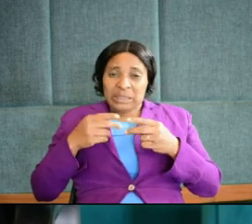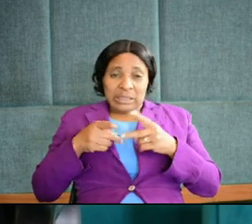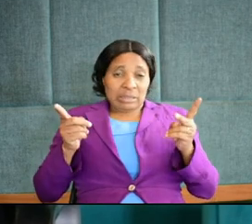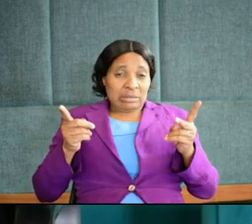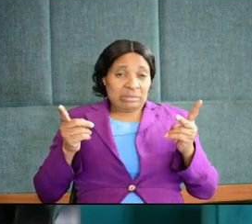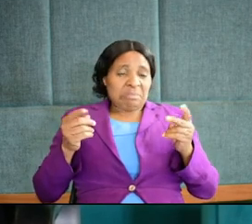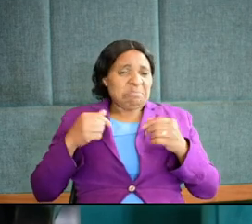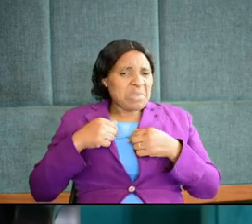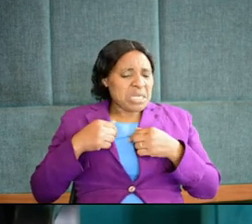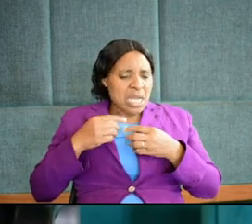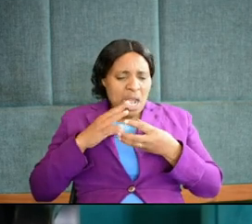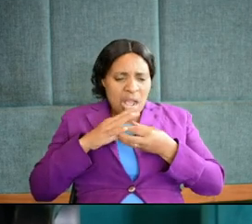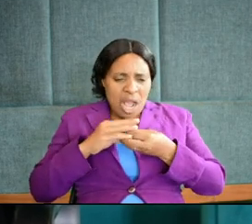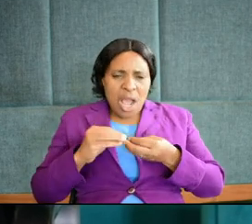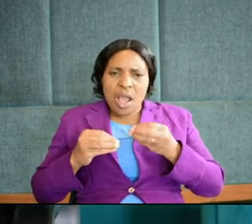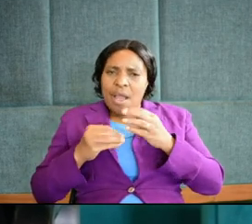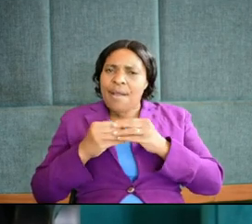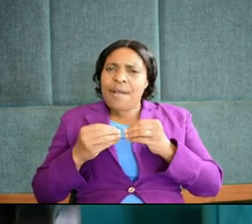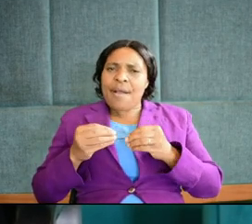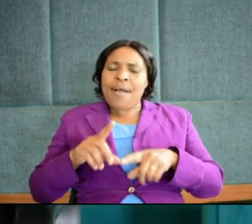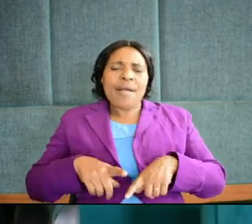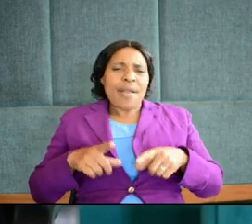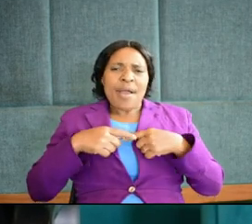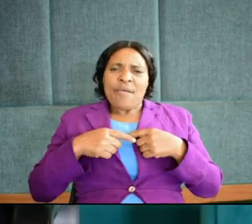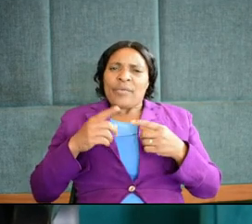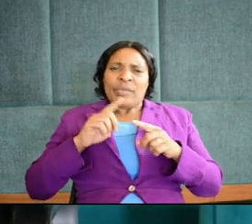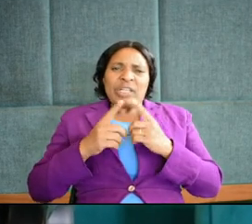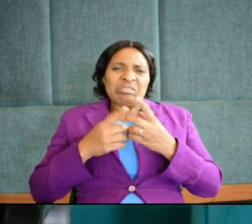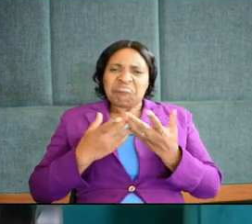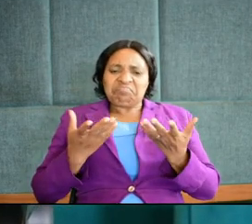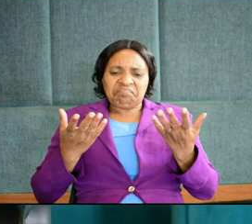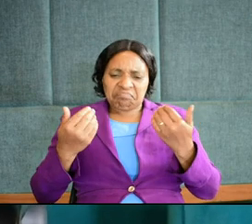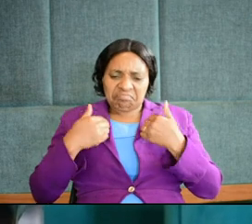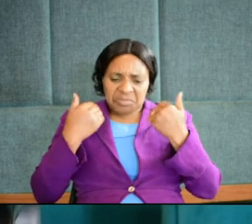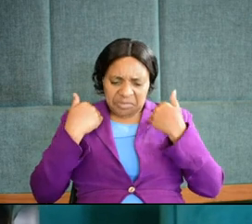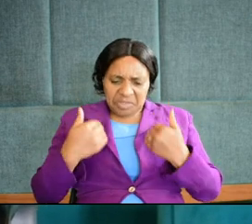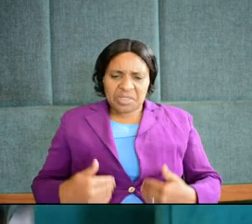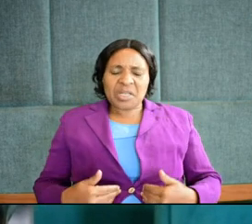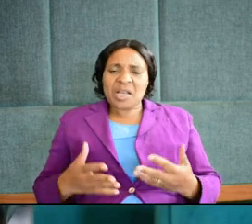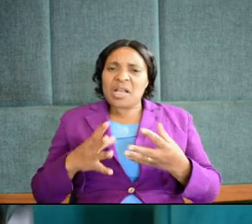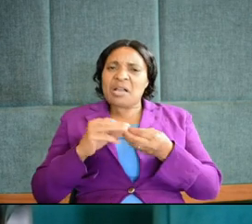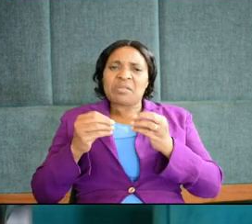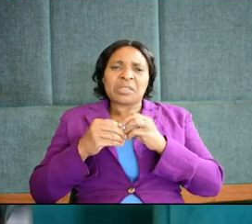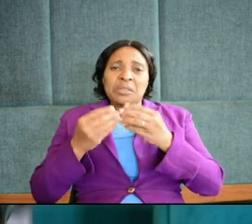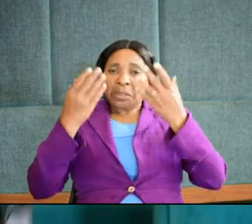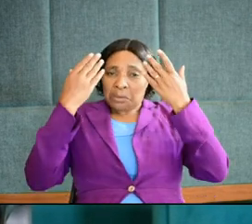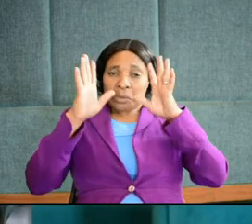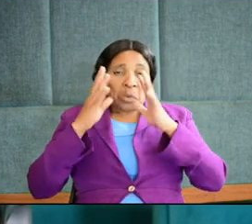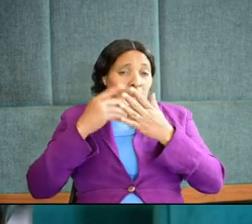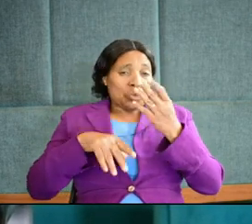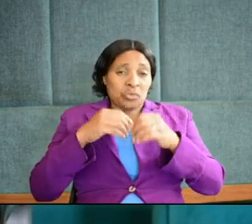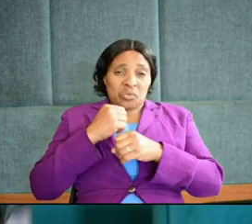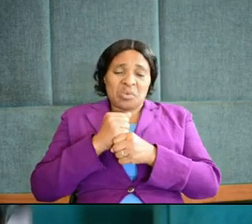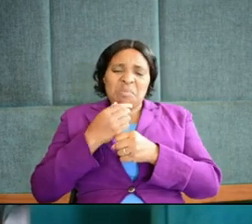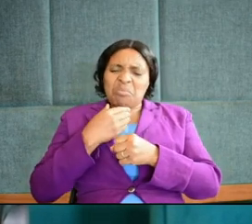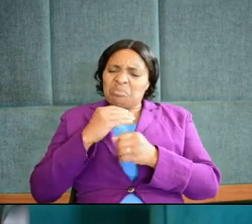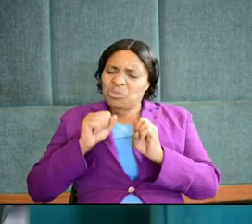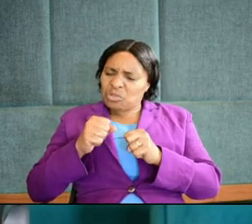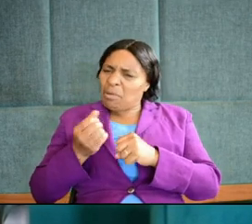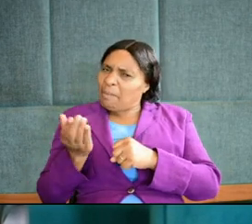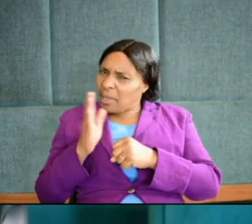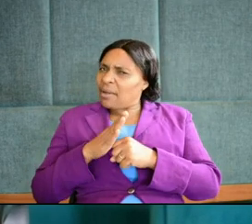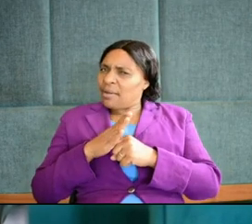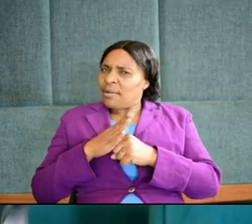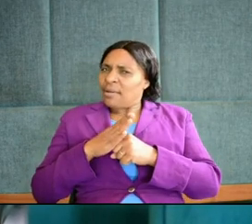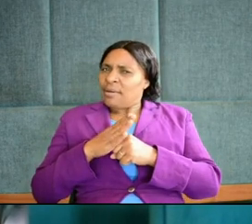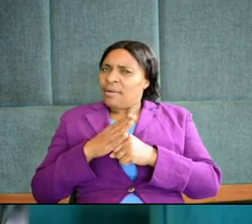mean, I was just living a comfortable life. Did I have to get to this point? Here I am, uncomfortable. I don't know what to do about it. Can I go back? We